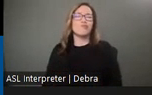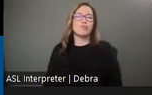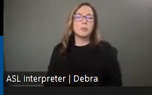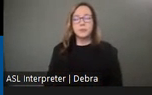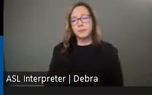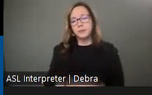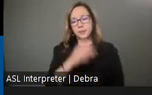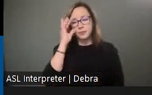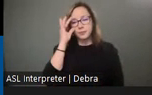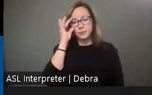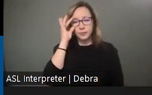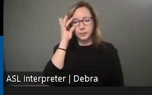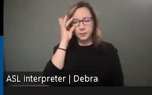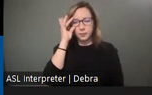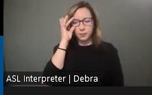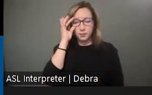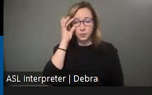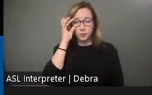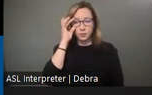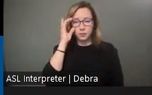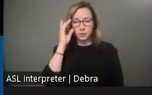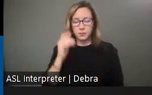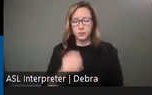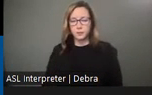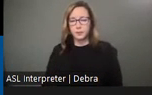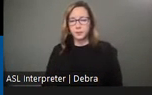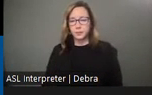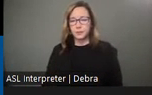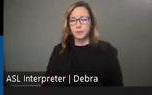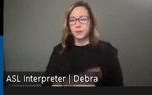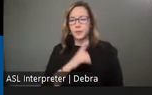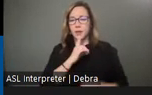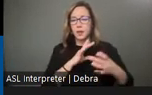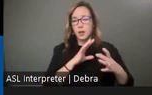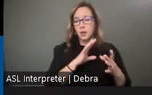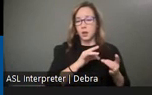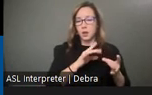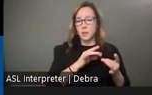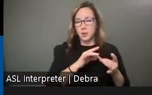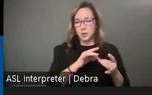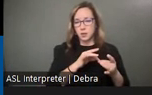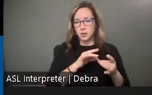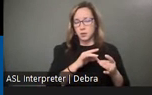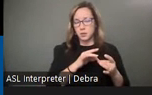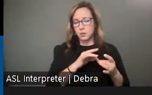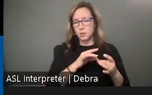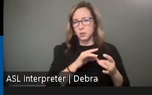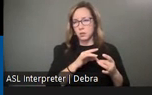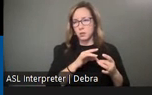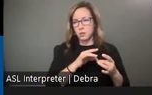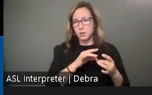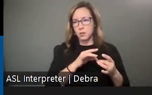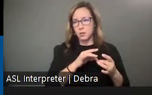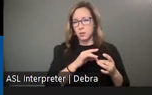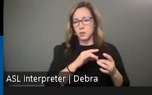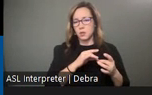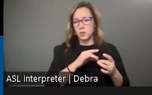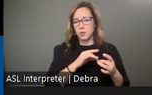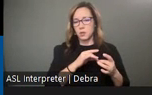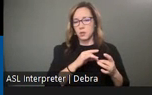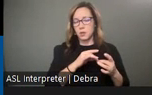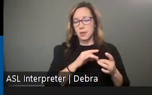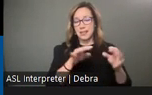Thanks, Brian. And we did have a comment about the putting some of the language